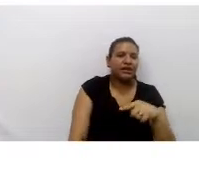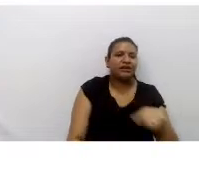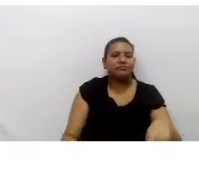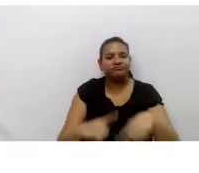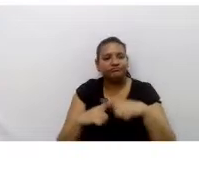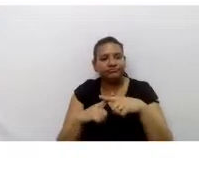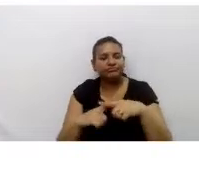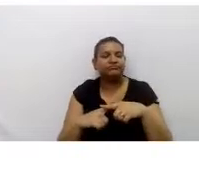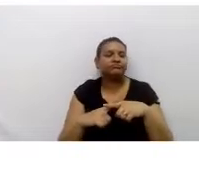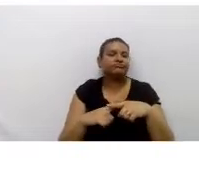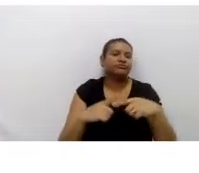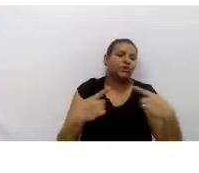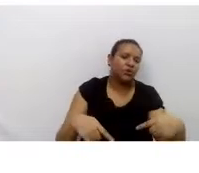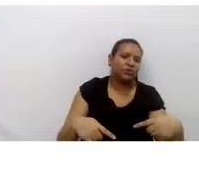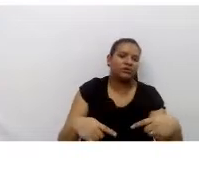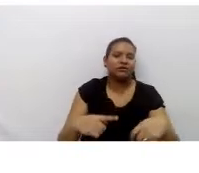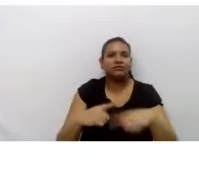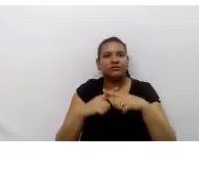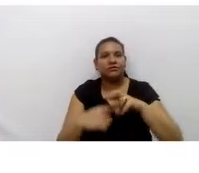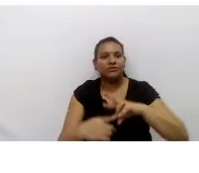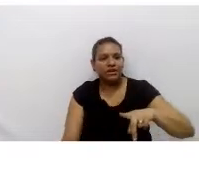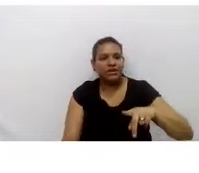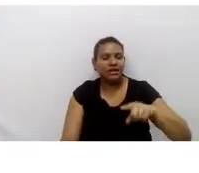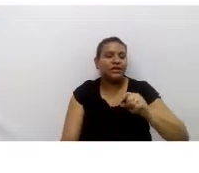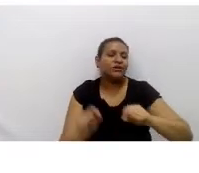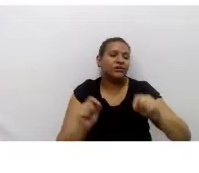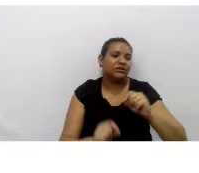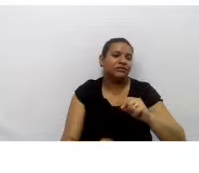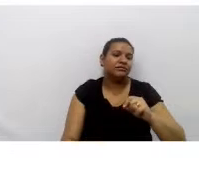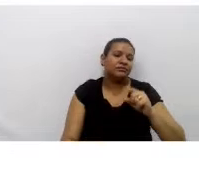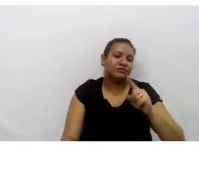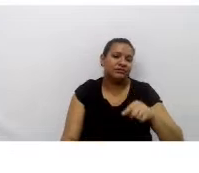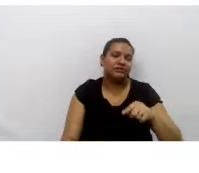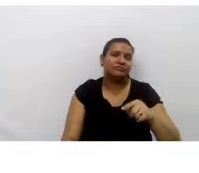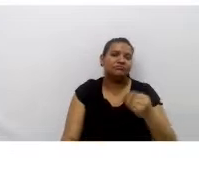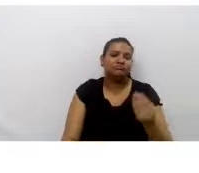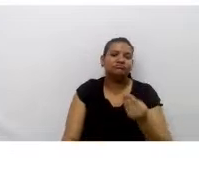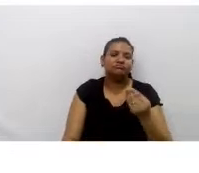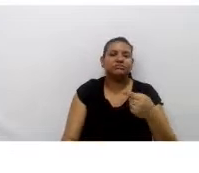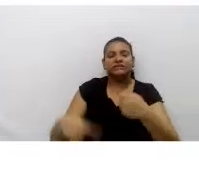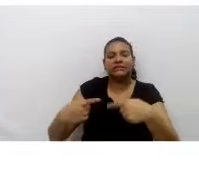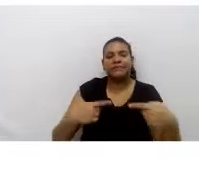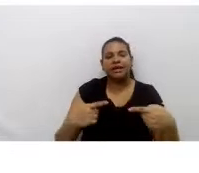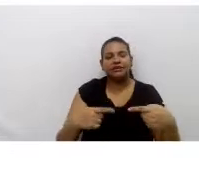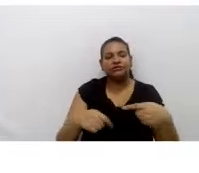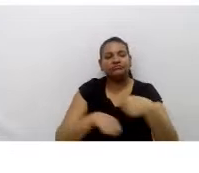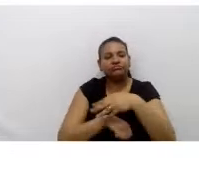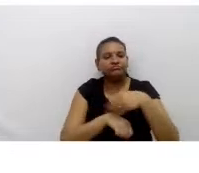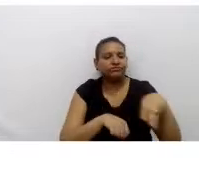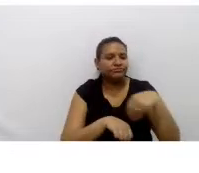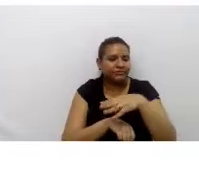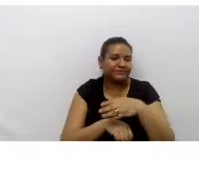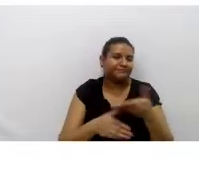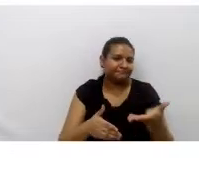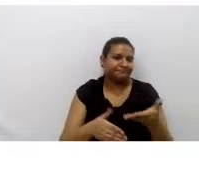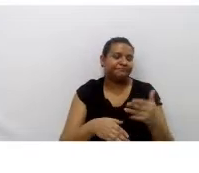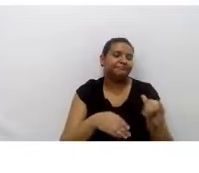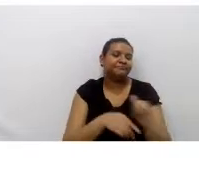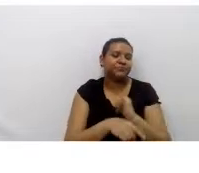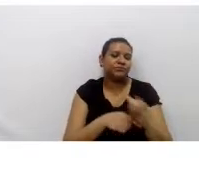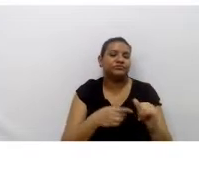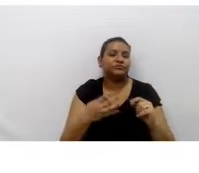the debate, for example. Strategy number 4, give learners the option to hand in an